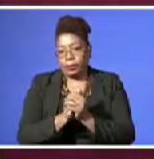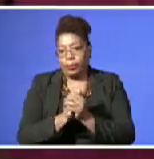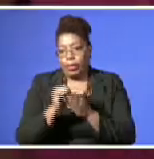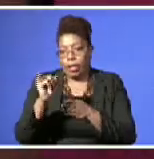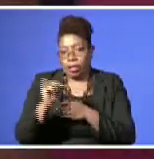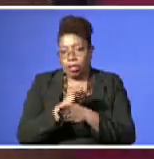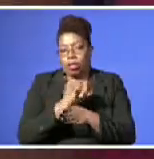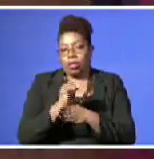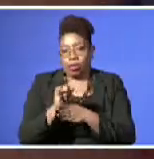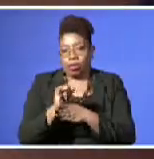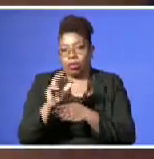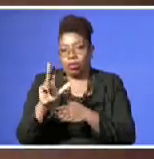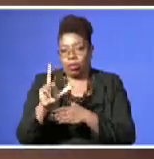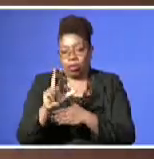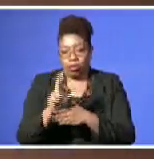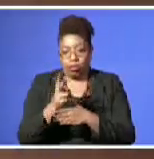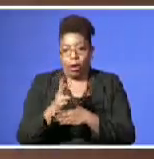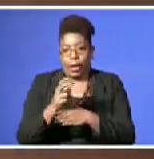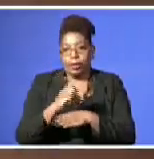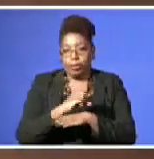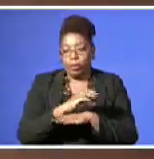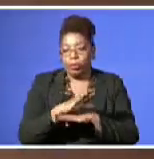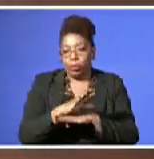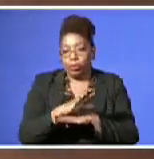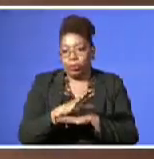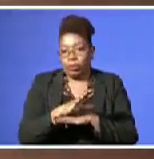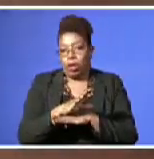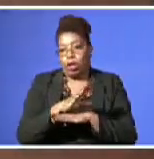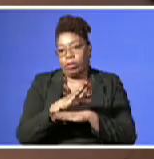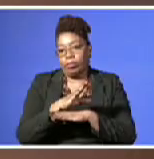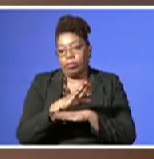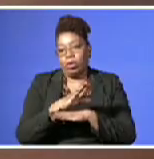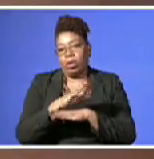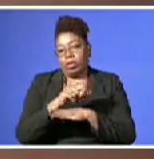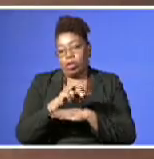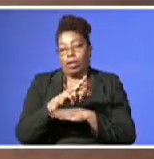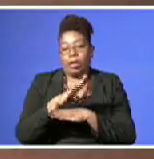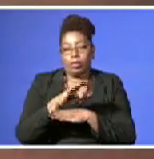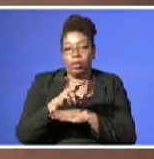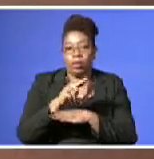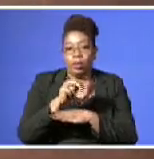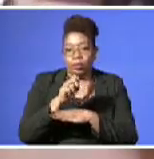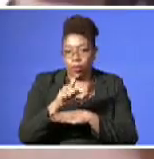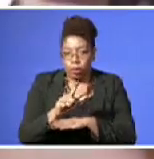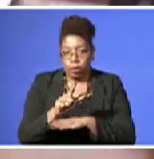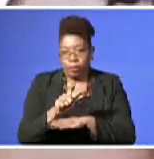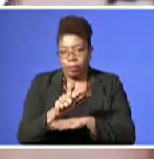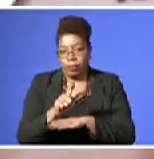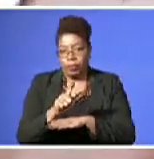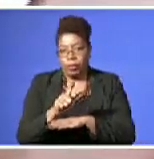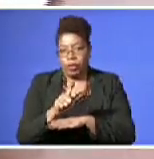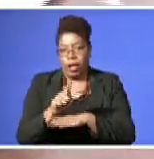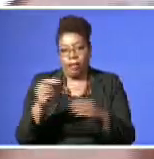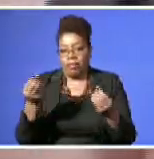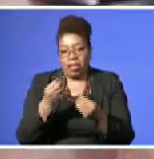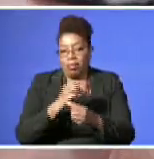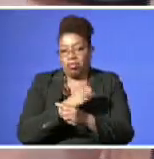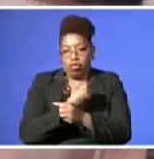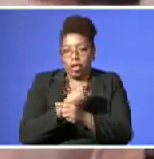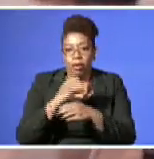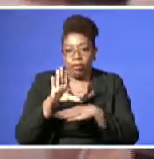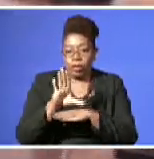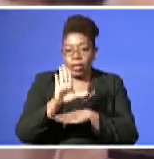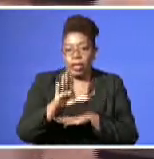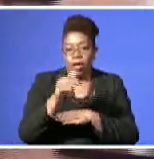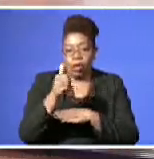Industrial Tribunal has had to realize that they have no teeth when it comes to enforcing their